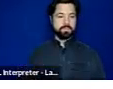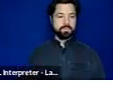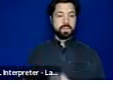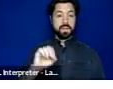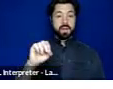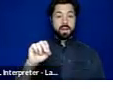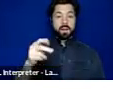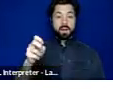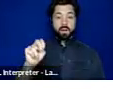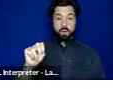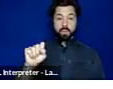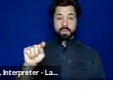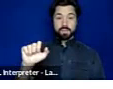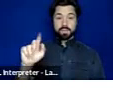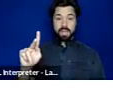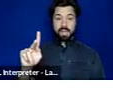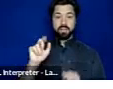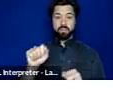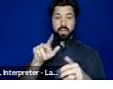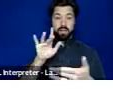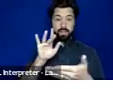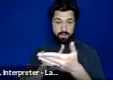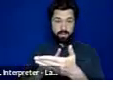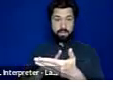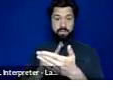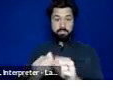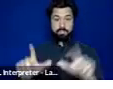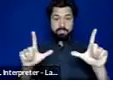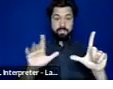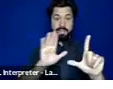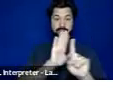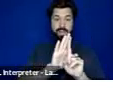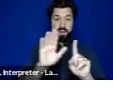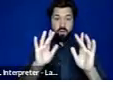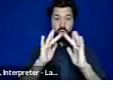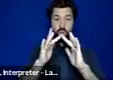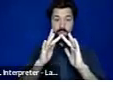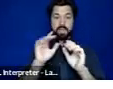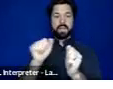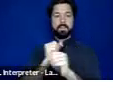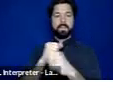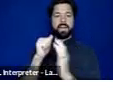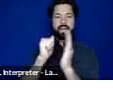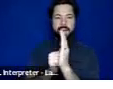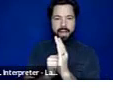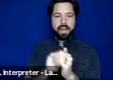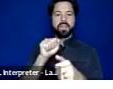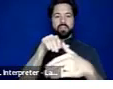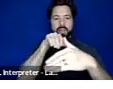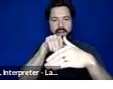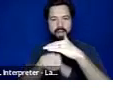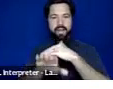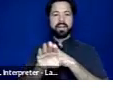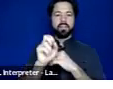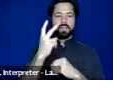OpenStax website is create a free account for yourself, which will allow you to go in and look at instructor resources. And many of